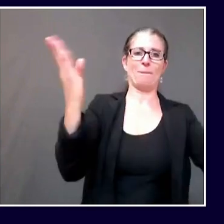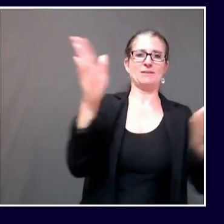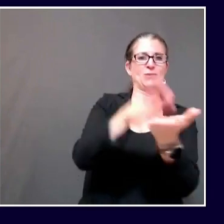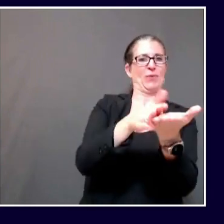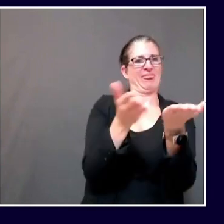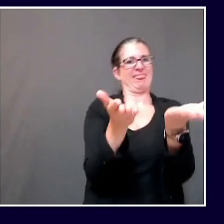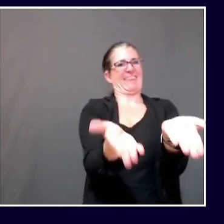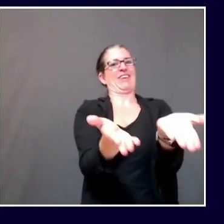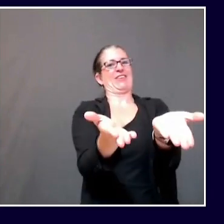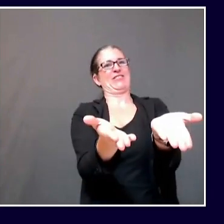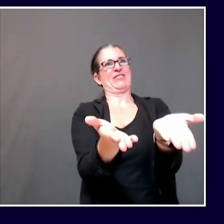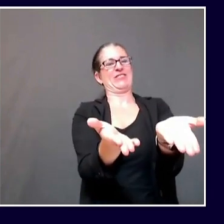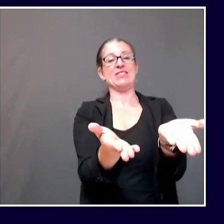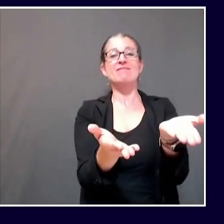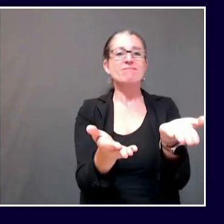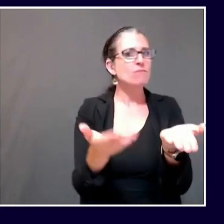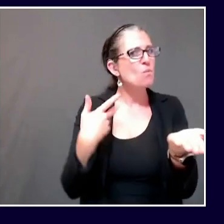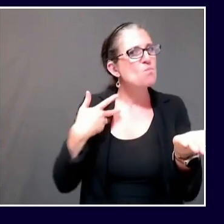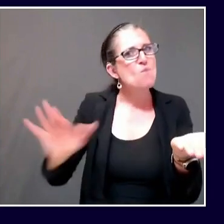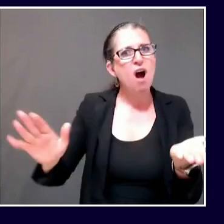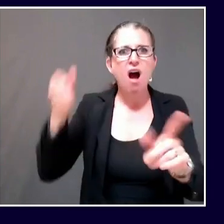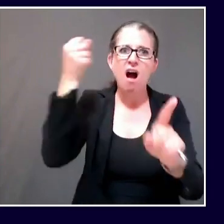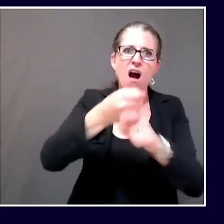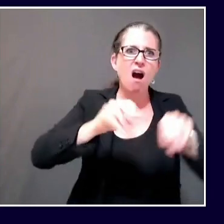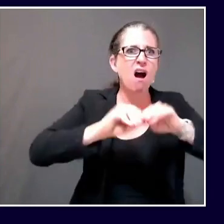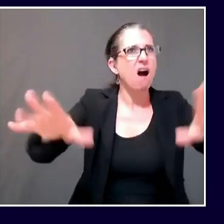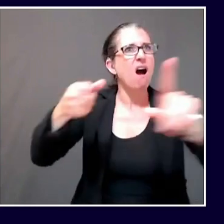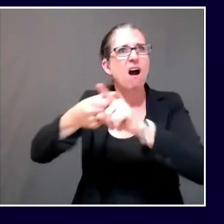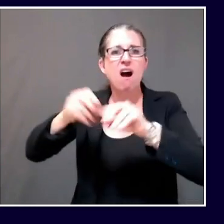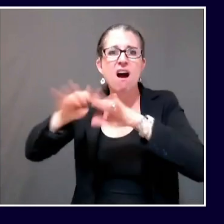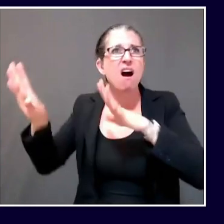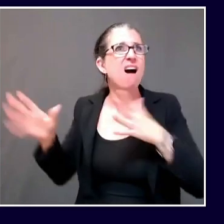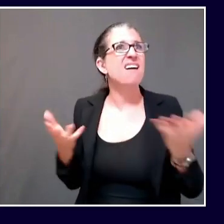school and keep everyone back in the classroom.